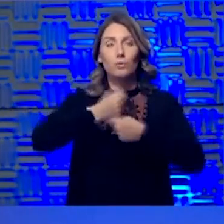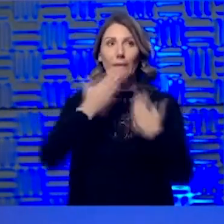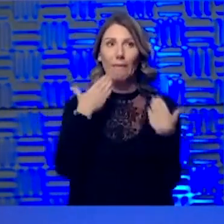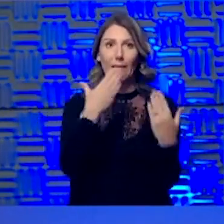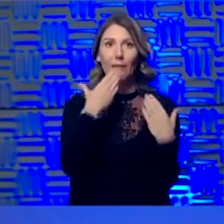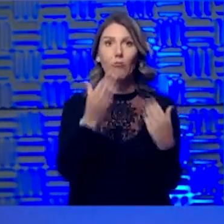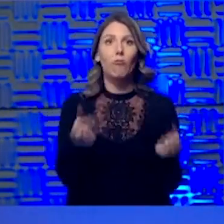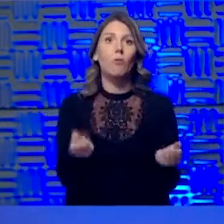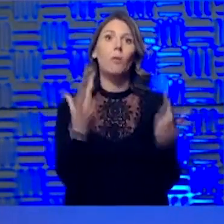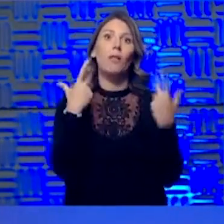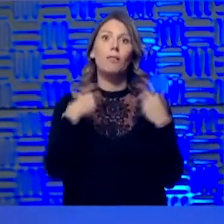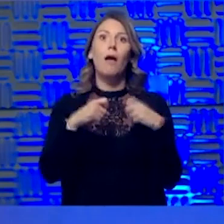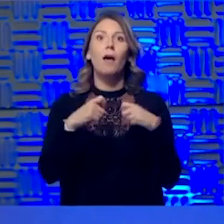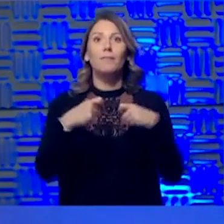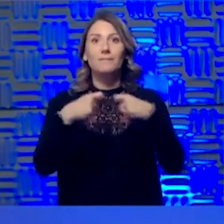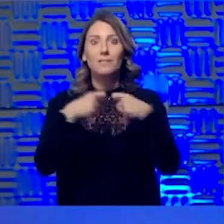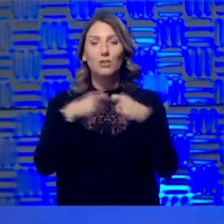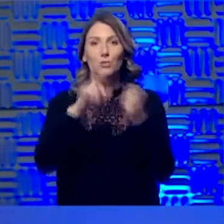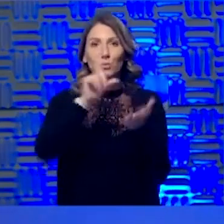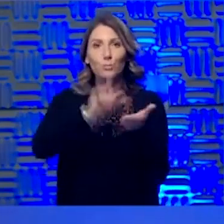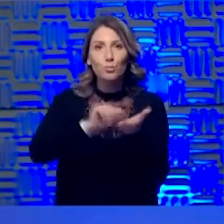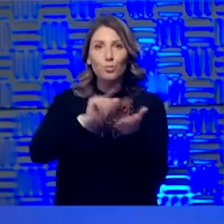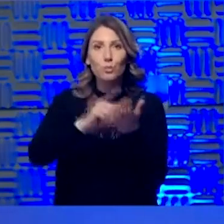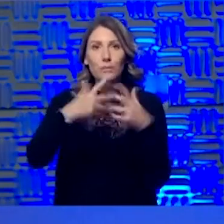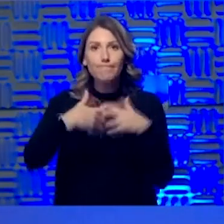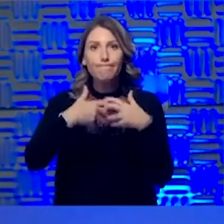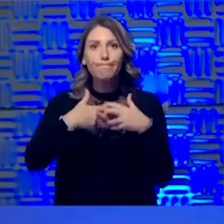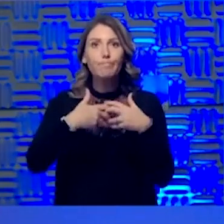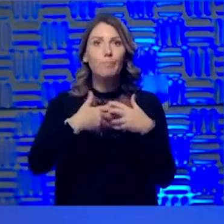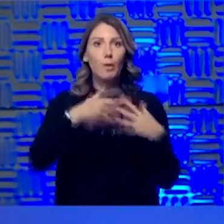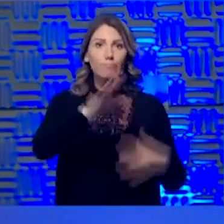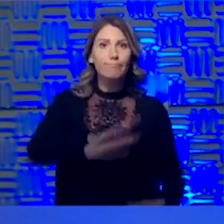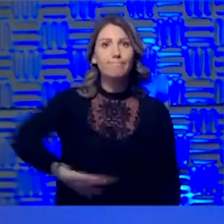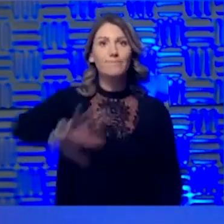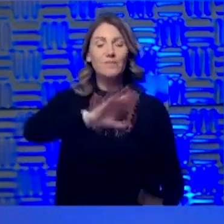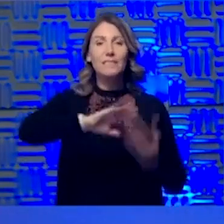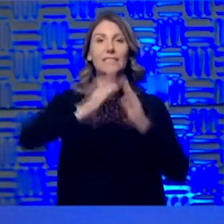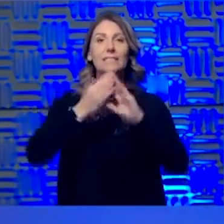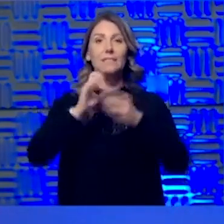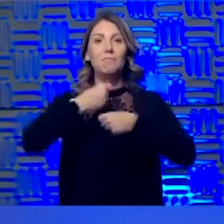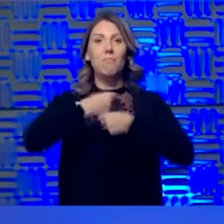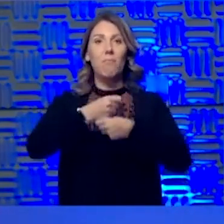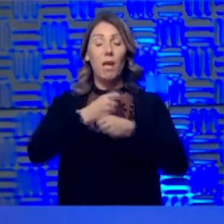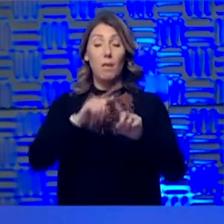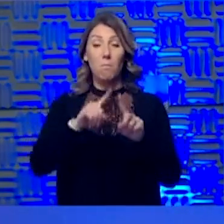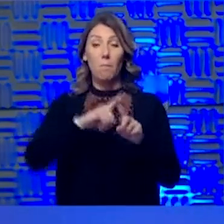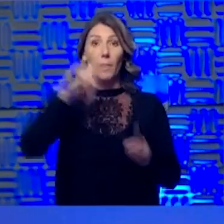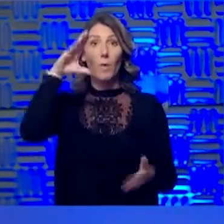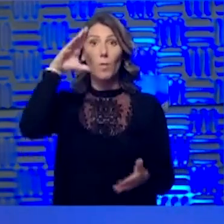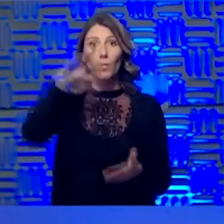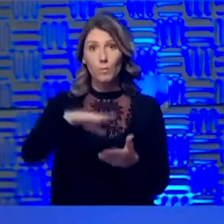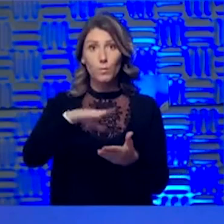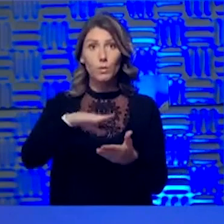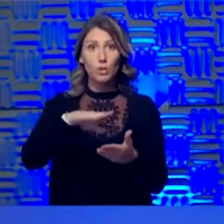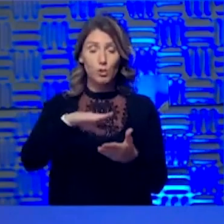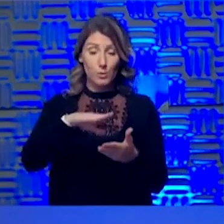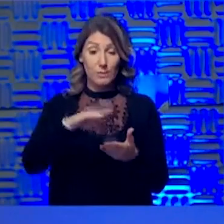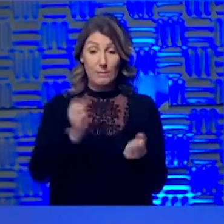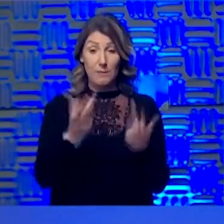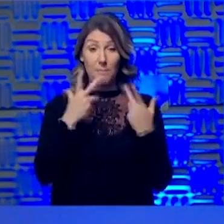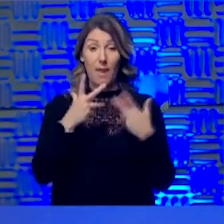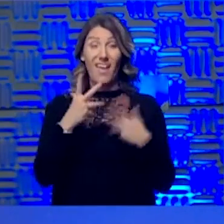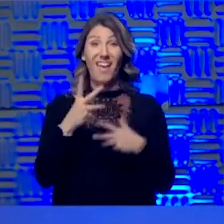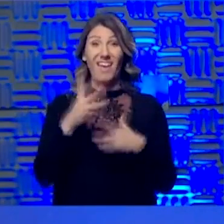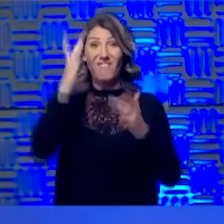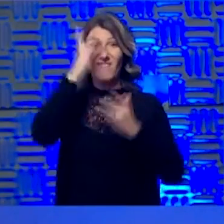digital printing here around the city, are pretty easy, but they reduce the amount of viral particles